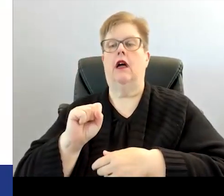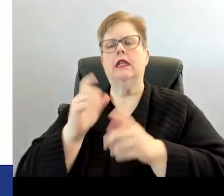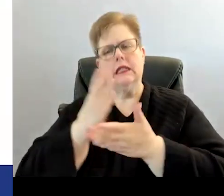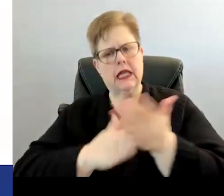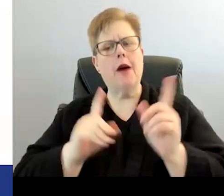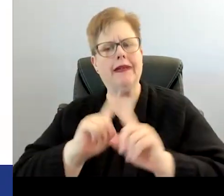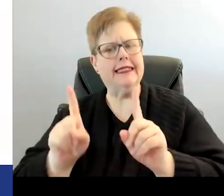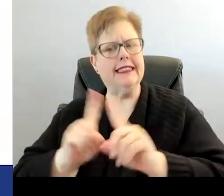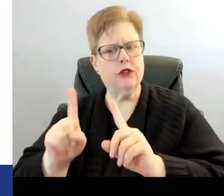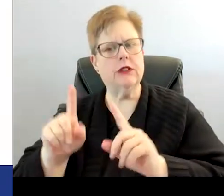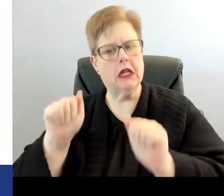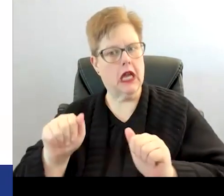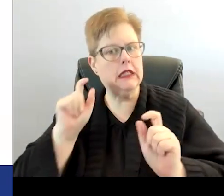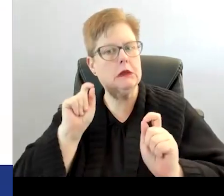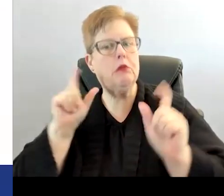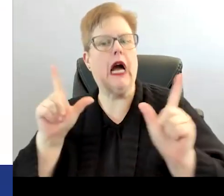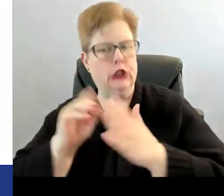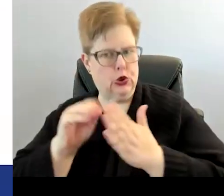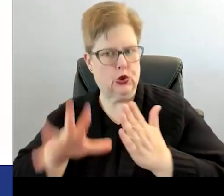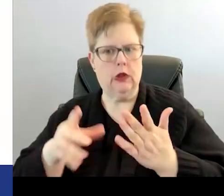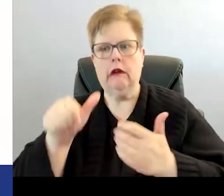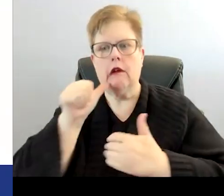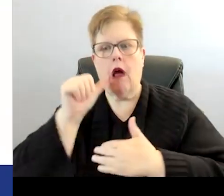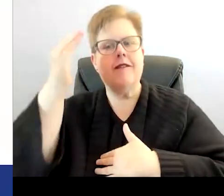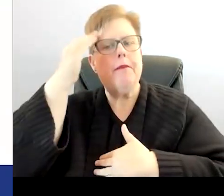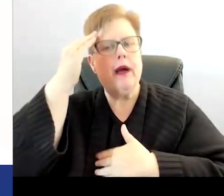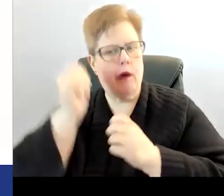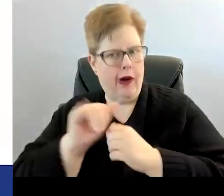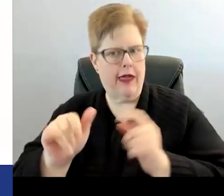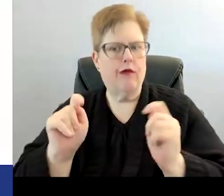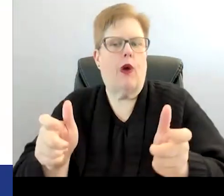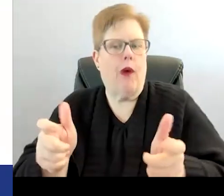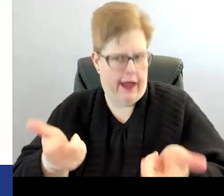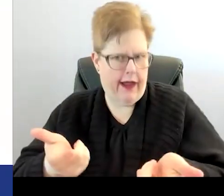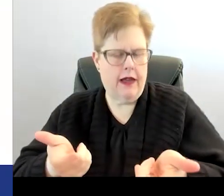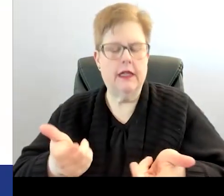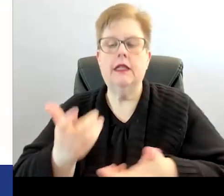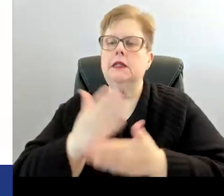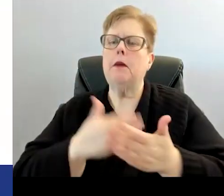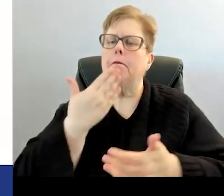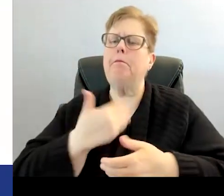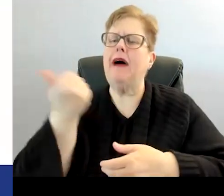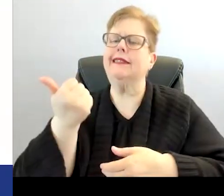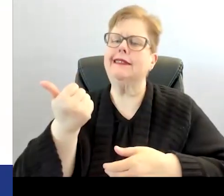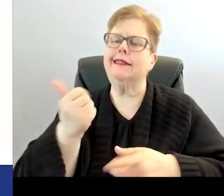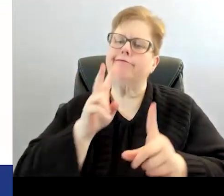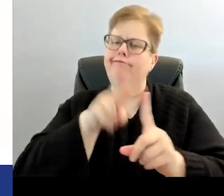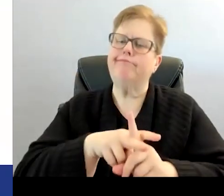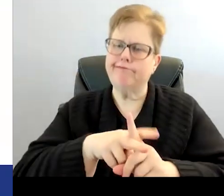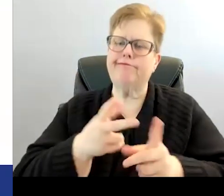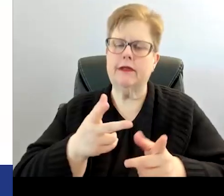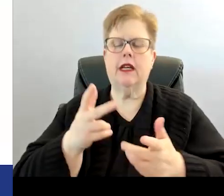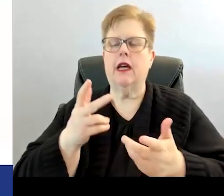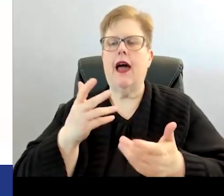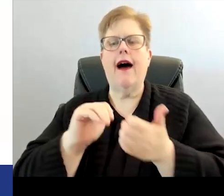that can surprise students when they're not aware of them right away. And some best practices. So for example, what's a way to